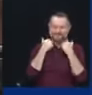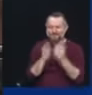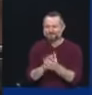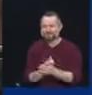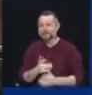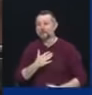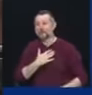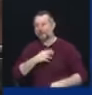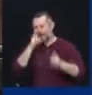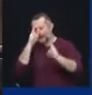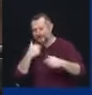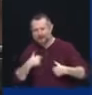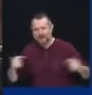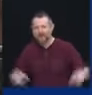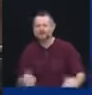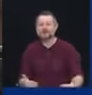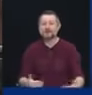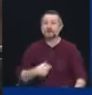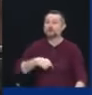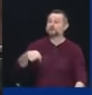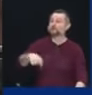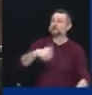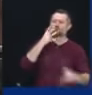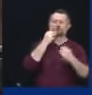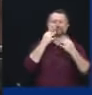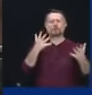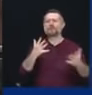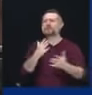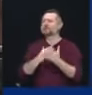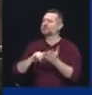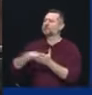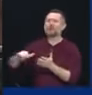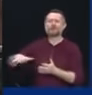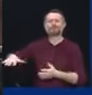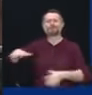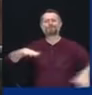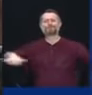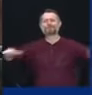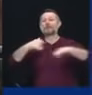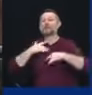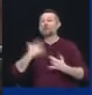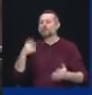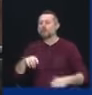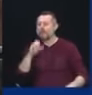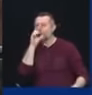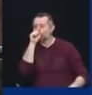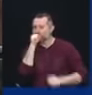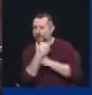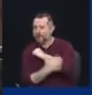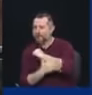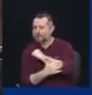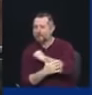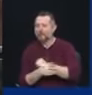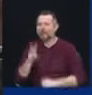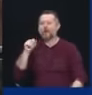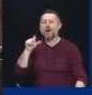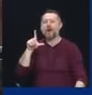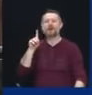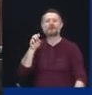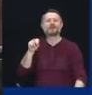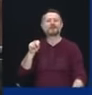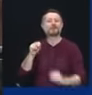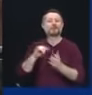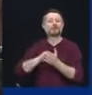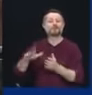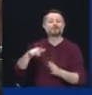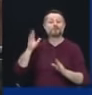here today. It's such a beautiful part of the state. It's a pleasure to be in Orange County, pleasure to be in Walden. You know, when people